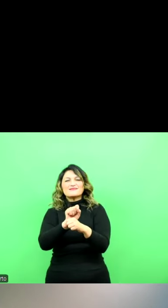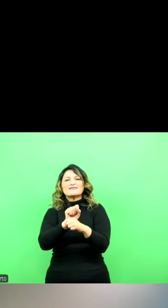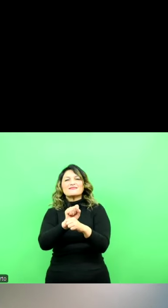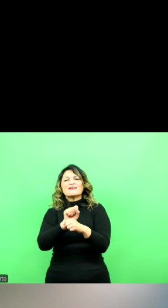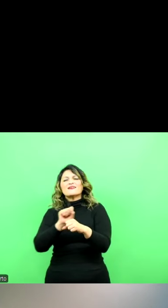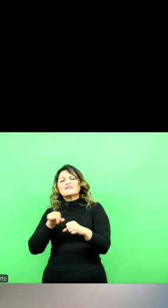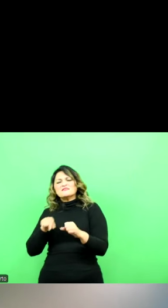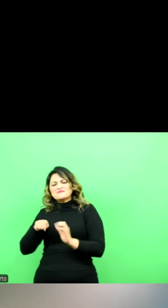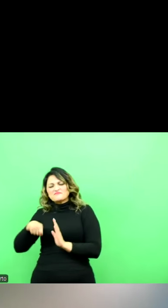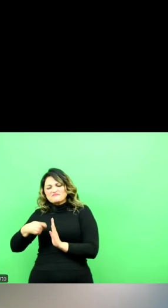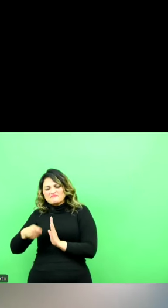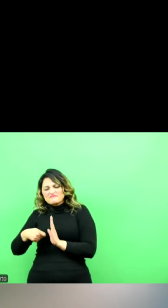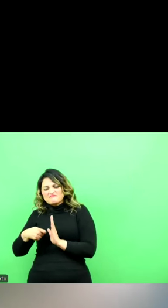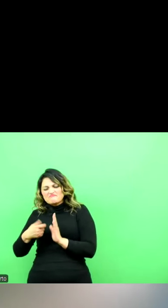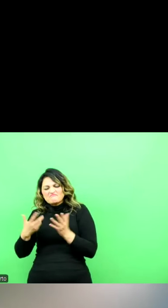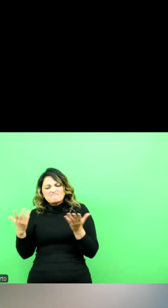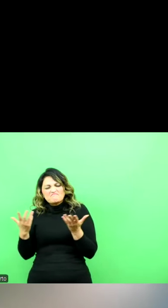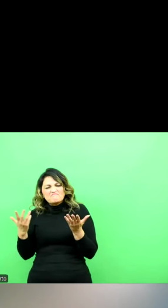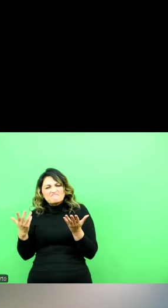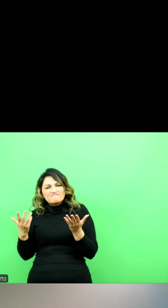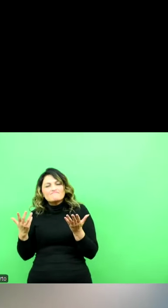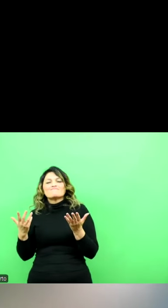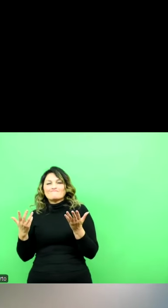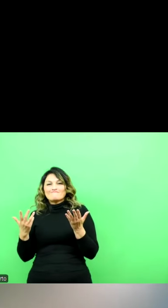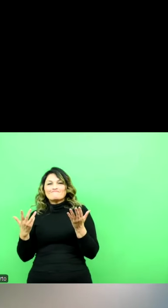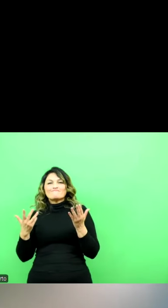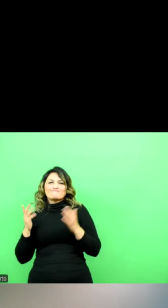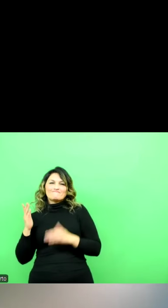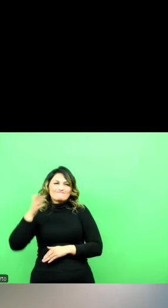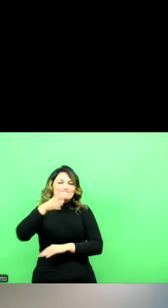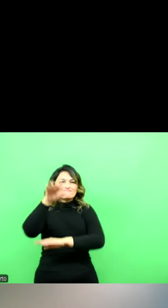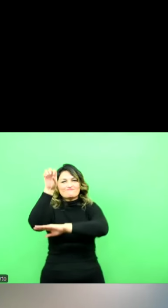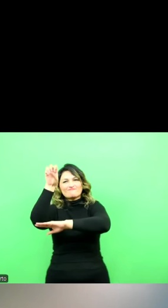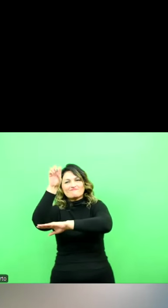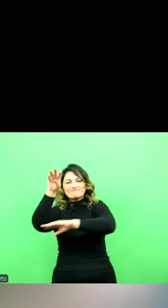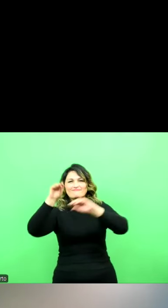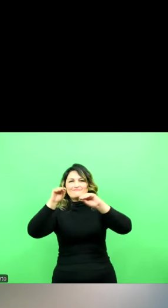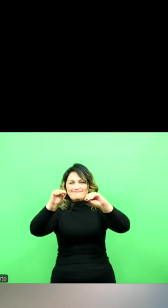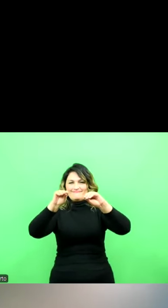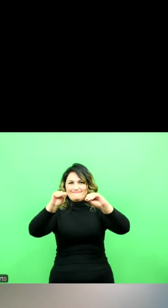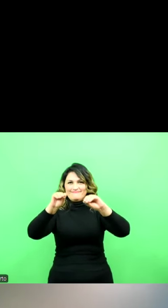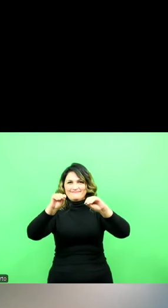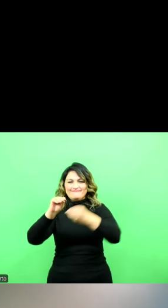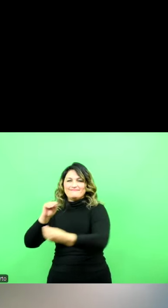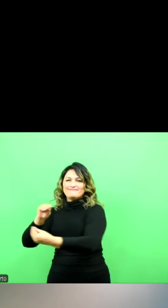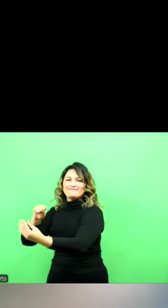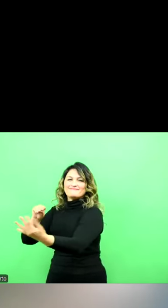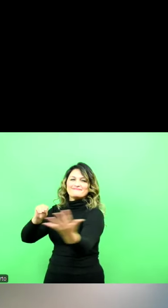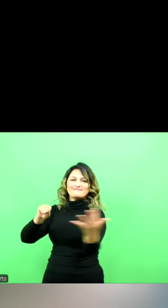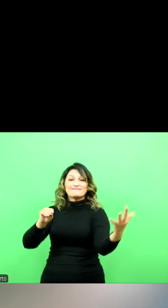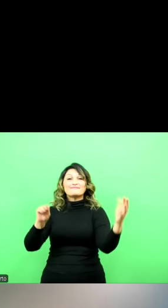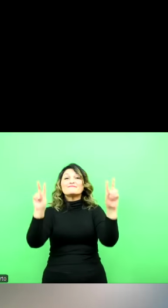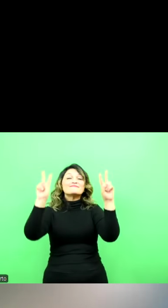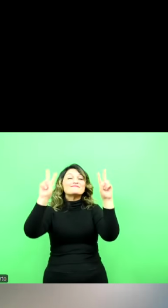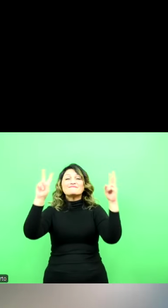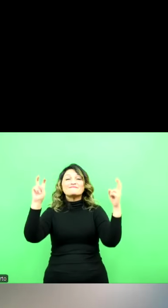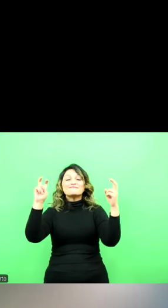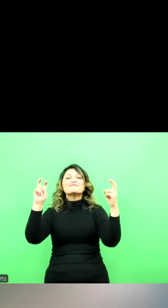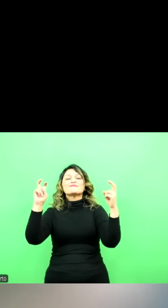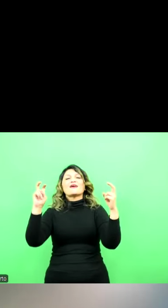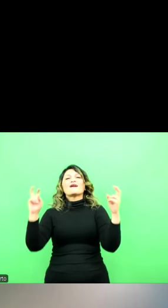healthcare workers on INGRID-H. This was an on-site workshop labeled Towards a Culture of Inclusion.